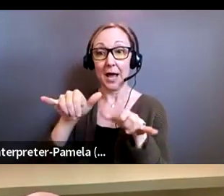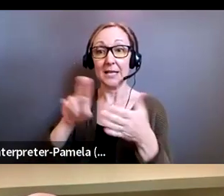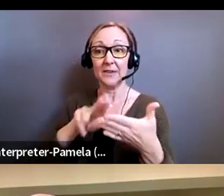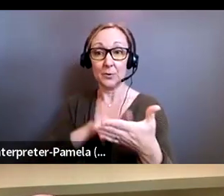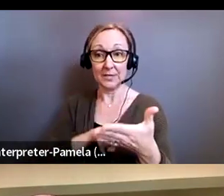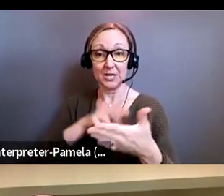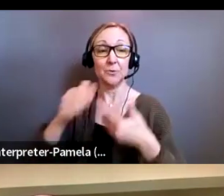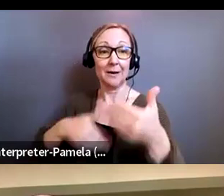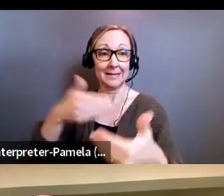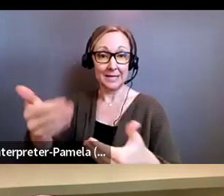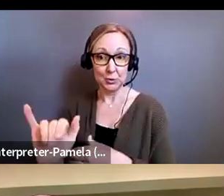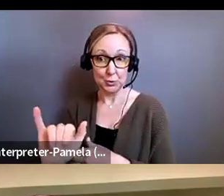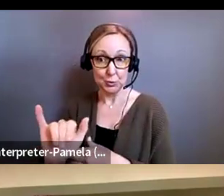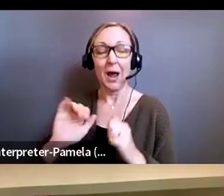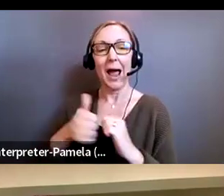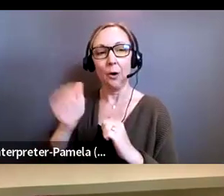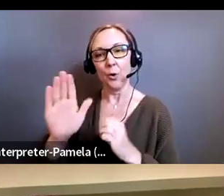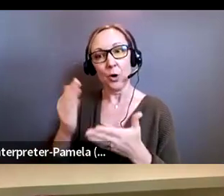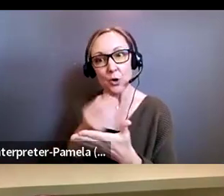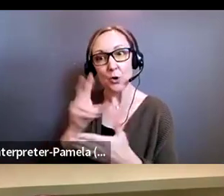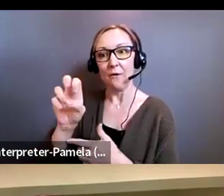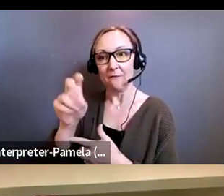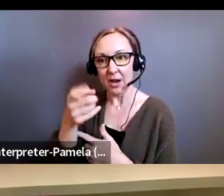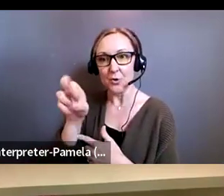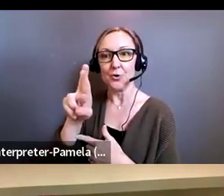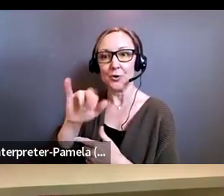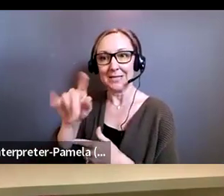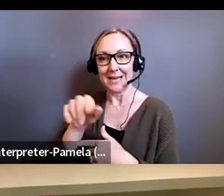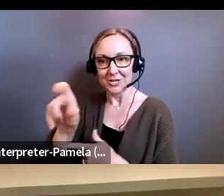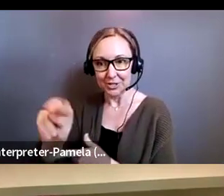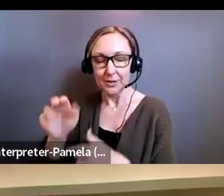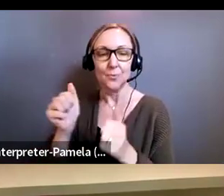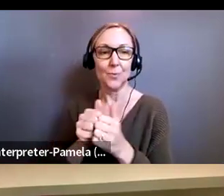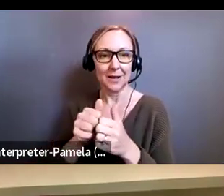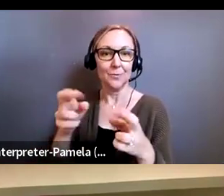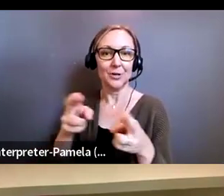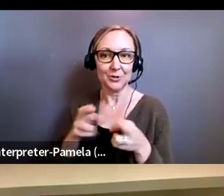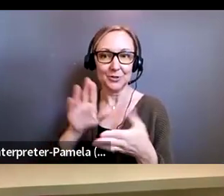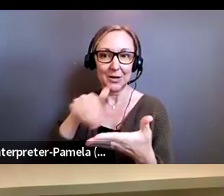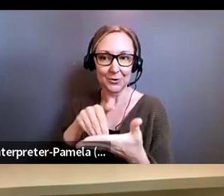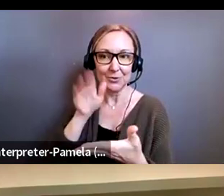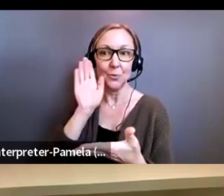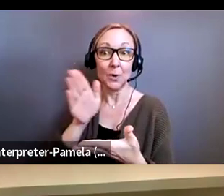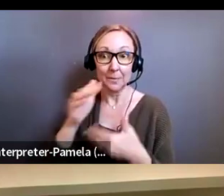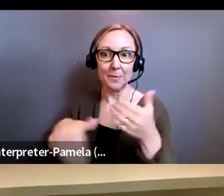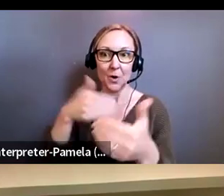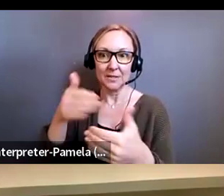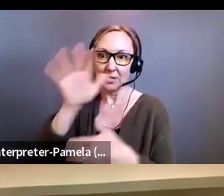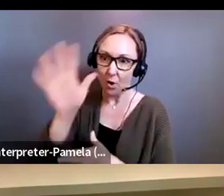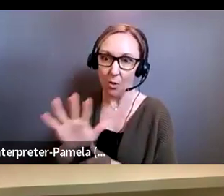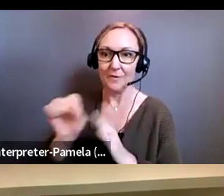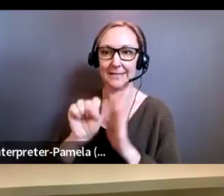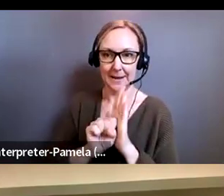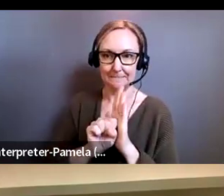vendorization process. So, how your new vendorizations with regional centers throughout the state are going to be processed. So, we're going to go over